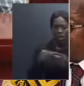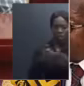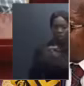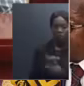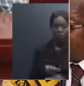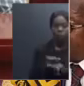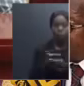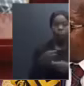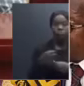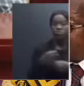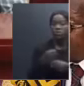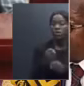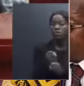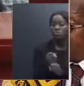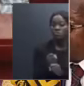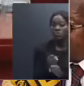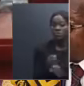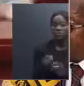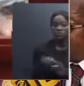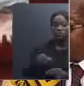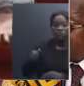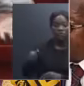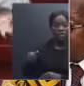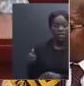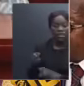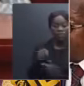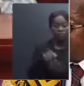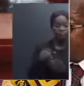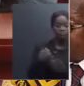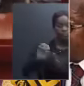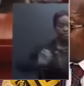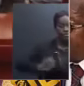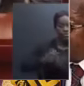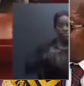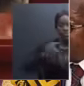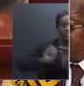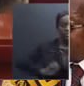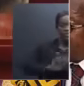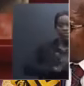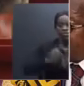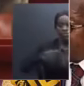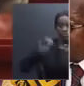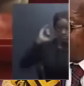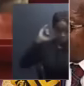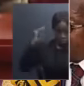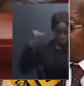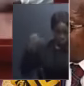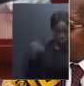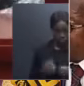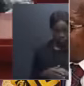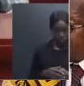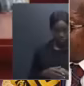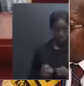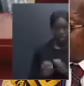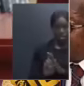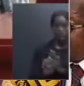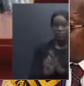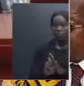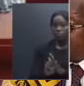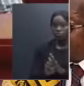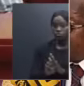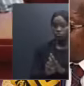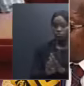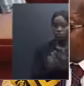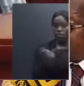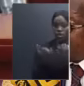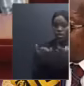made by any of the other two arms. A classical example, the matter you are suggesting we shouldn't comment. You